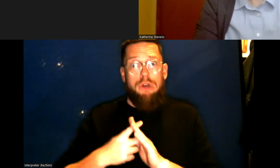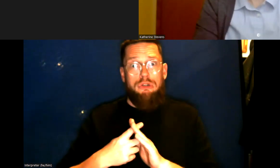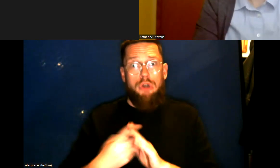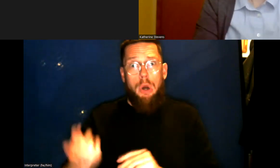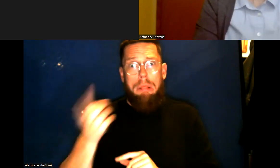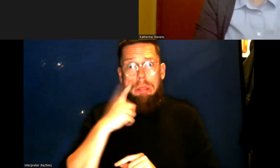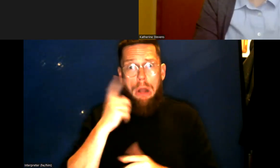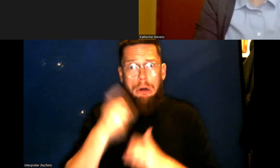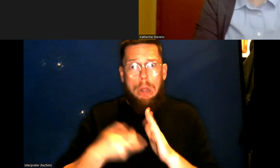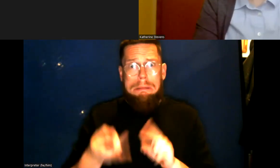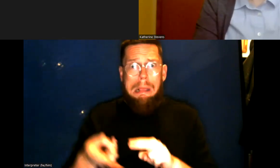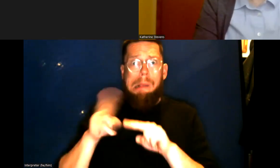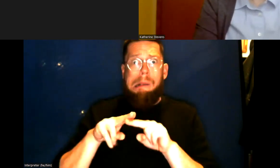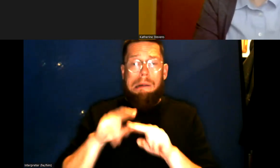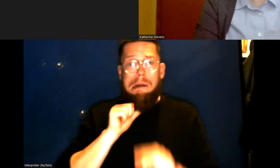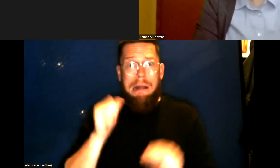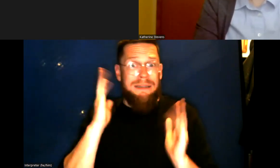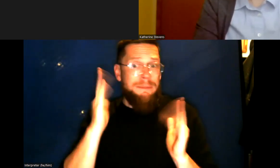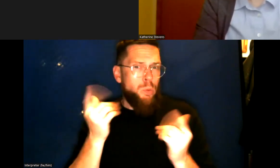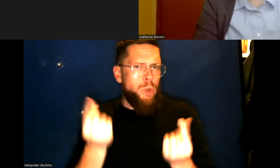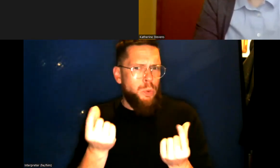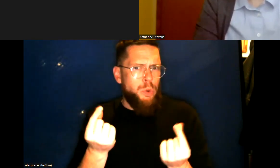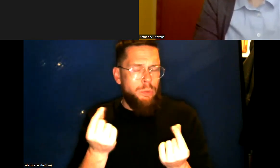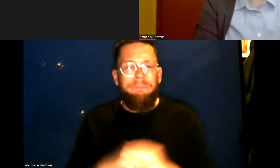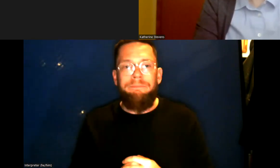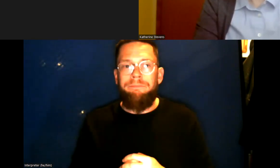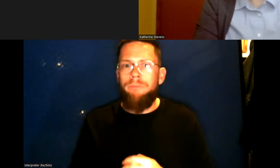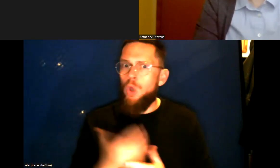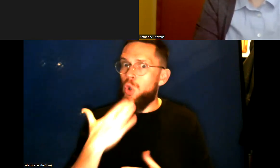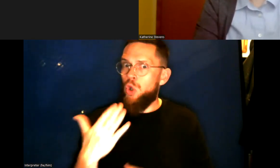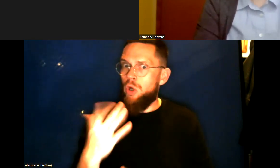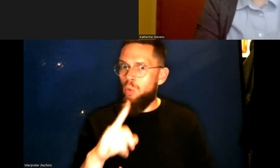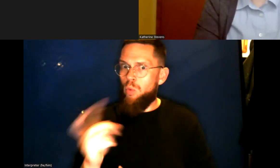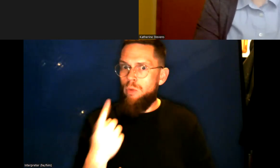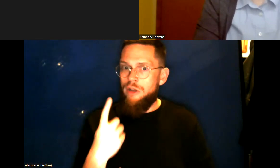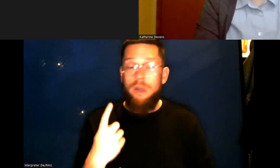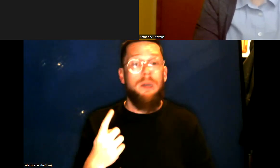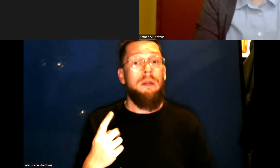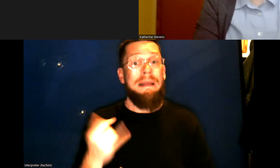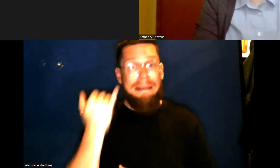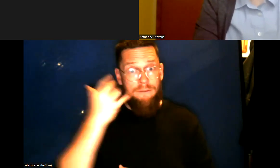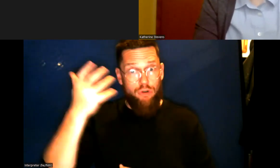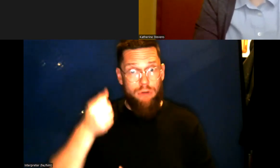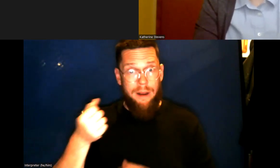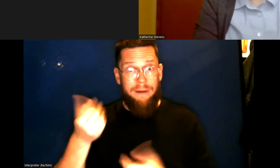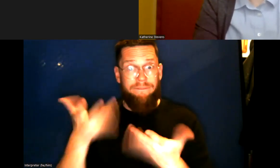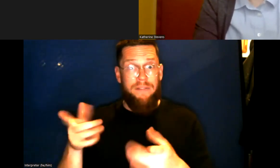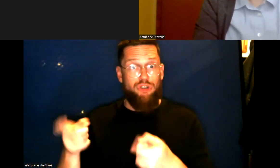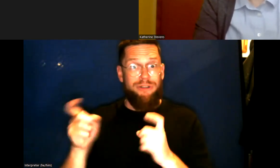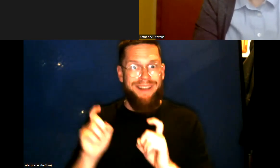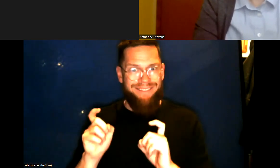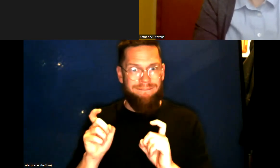That's a great question. So if you're awarded a grant, we do have a process for making changes to your budget